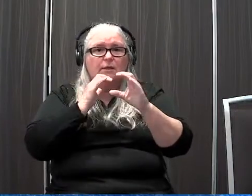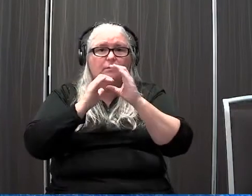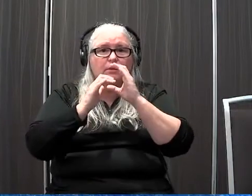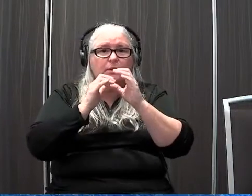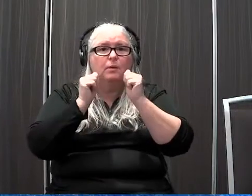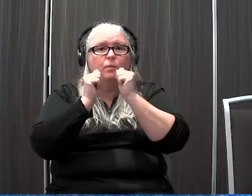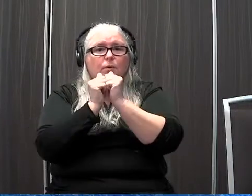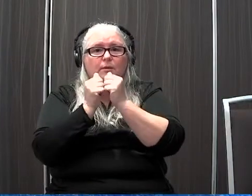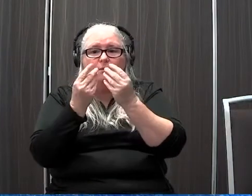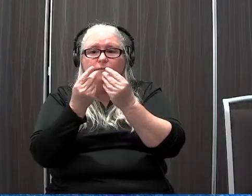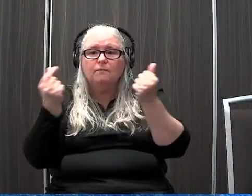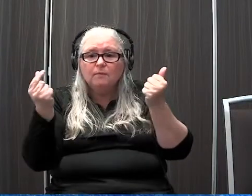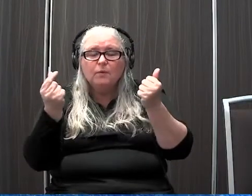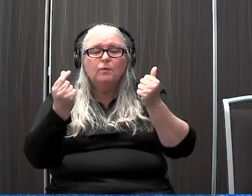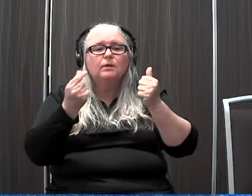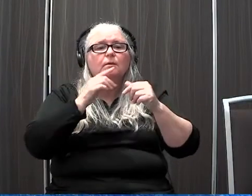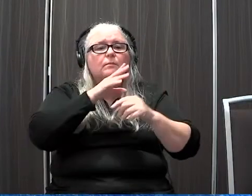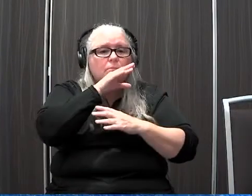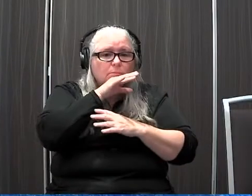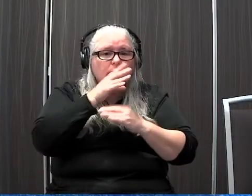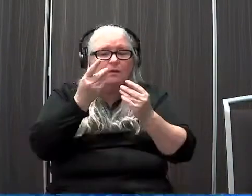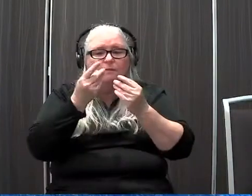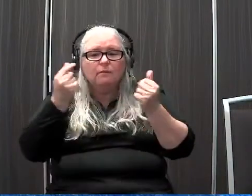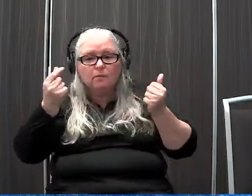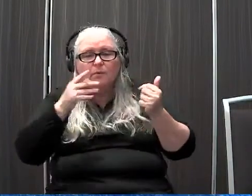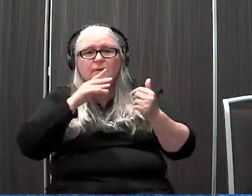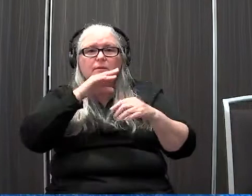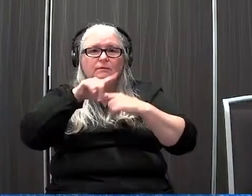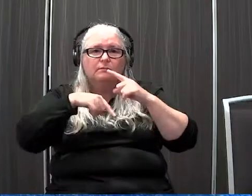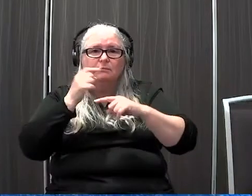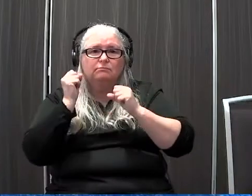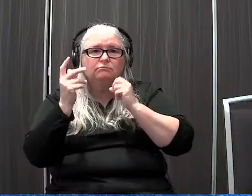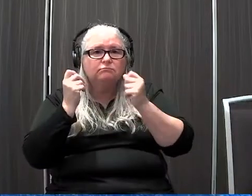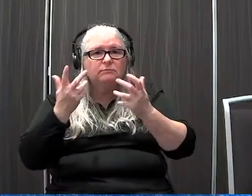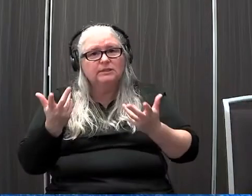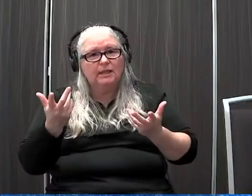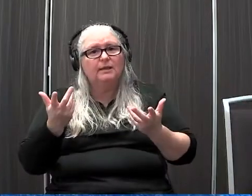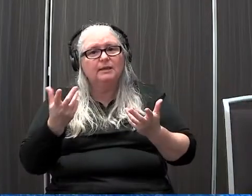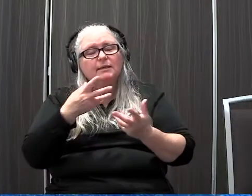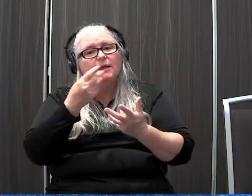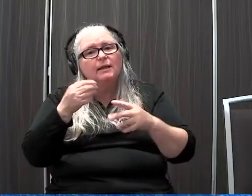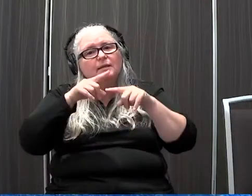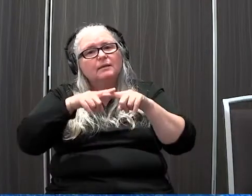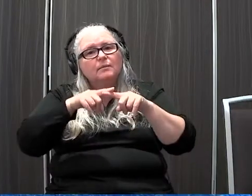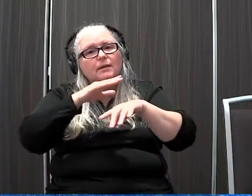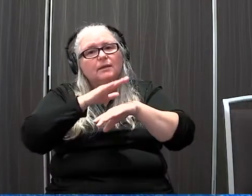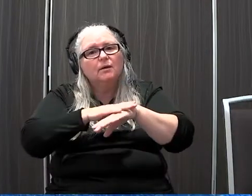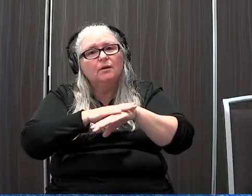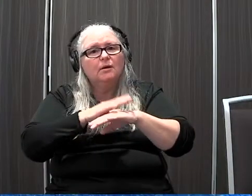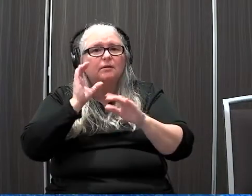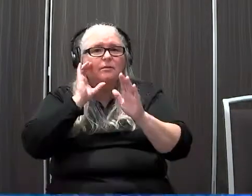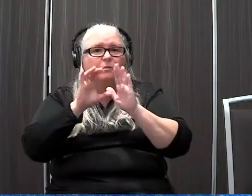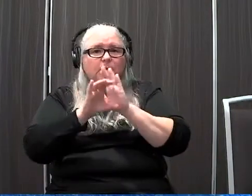spoken language, fluent sign, to still relying more on the picture cues